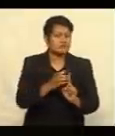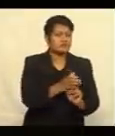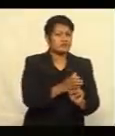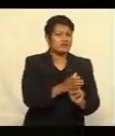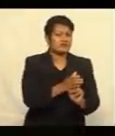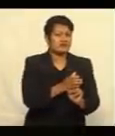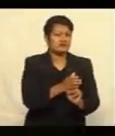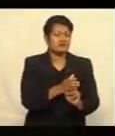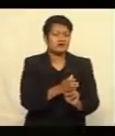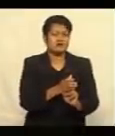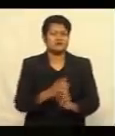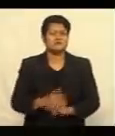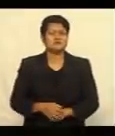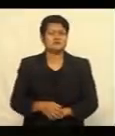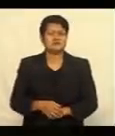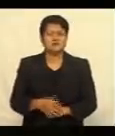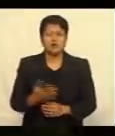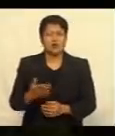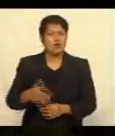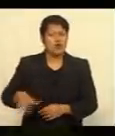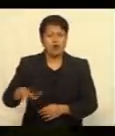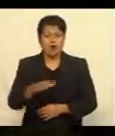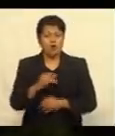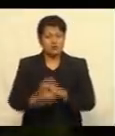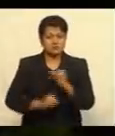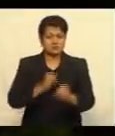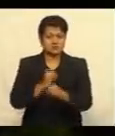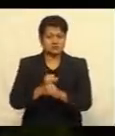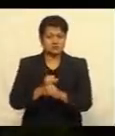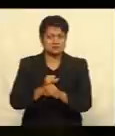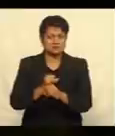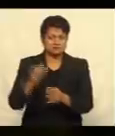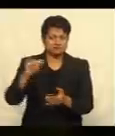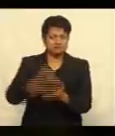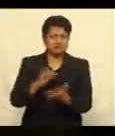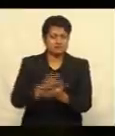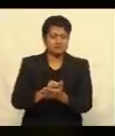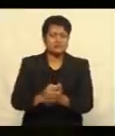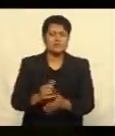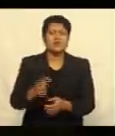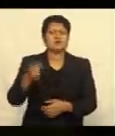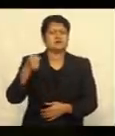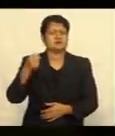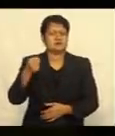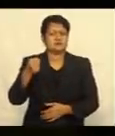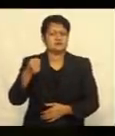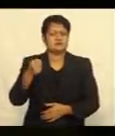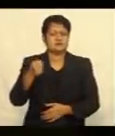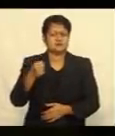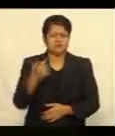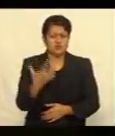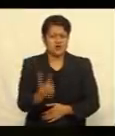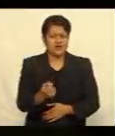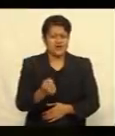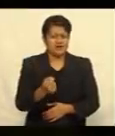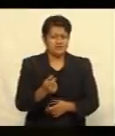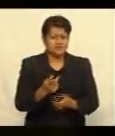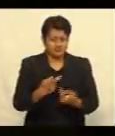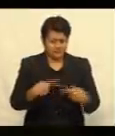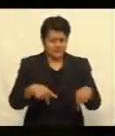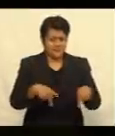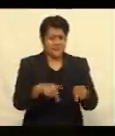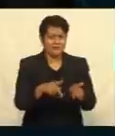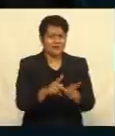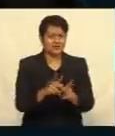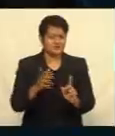all international passenger travel has been suspended until further notice. This is to free up space in our border quarantine